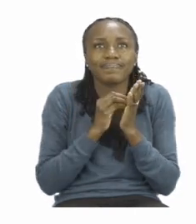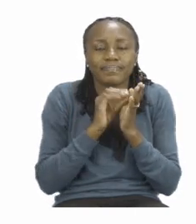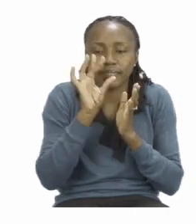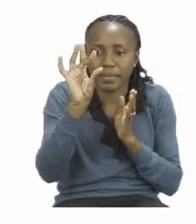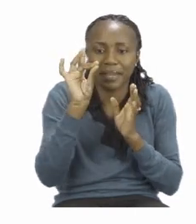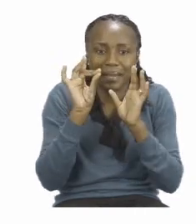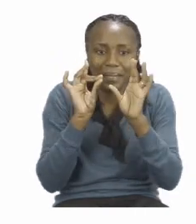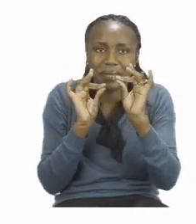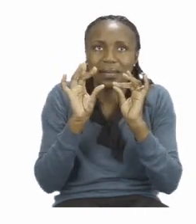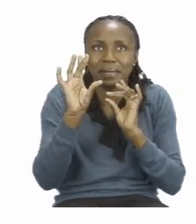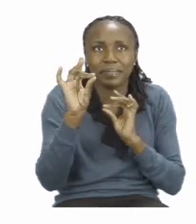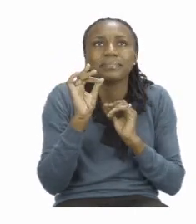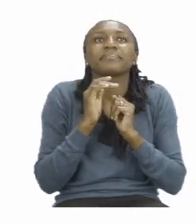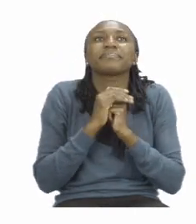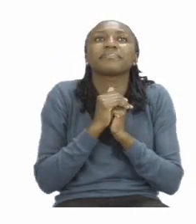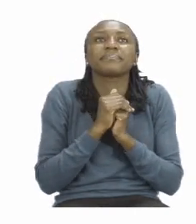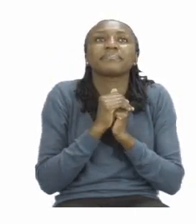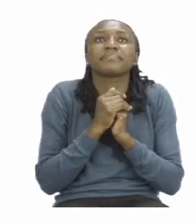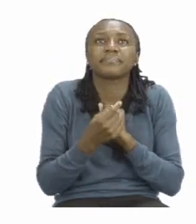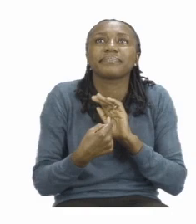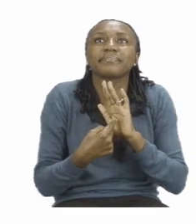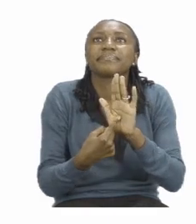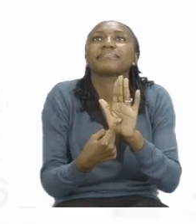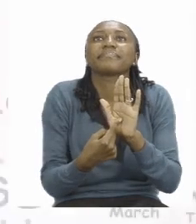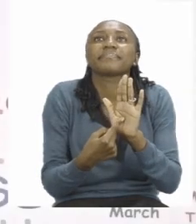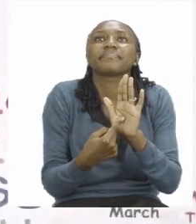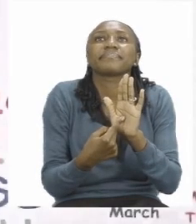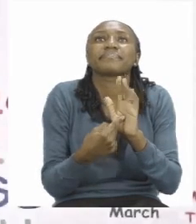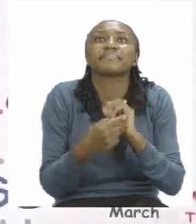3 words. So let's take a look at the board.